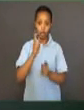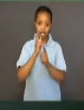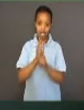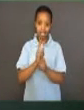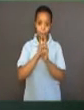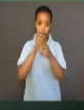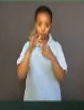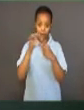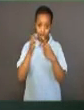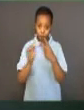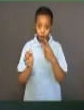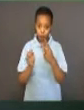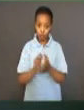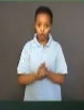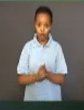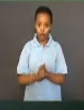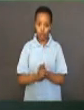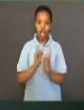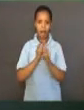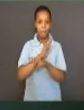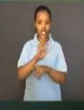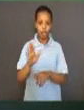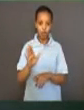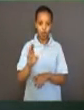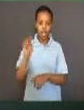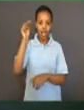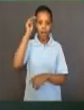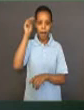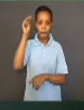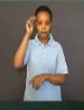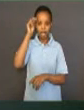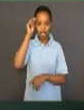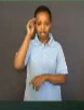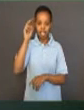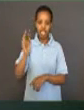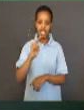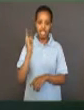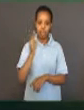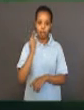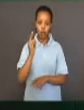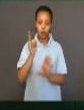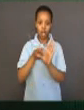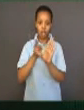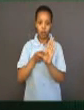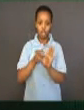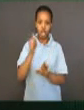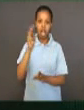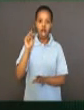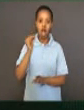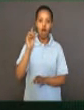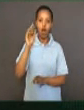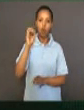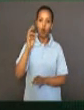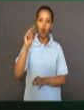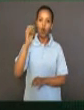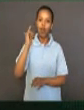correctly? If you said that Stanley Miller used the gases ammonia